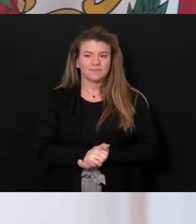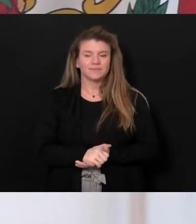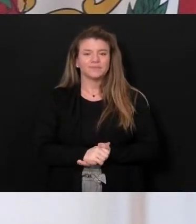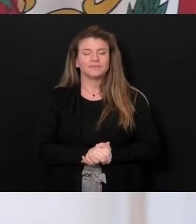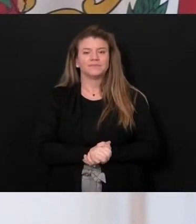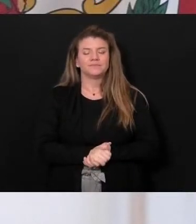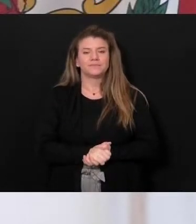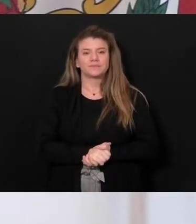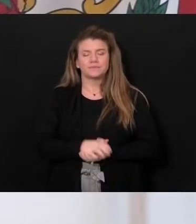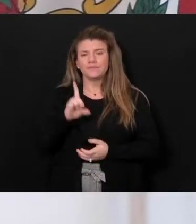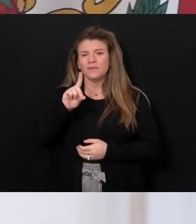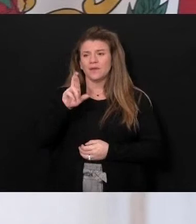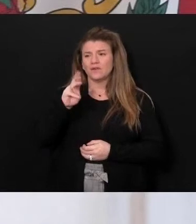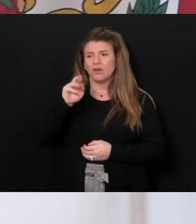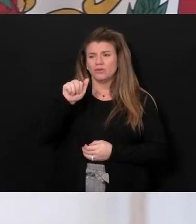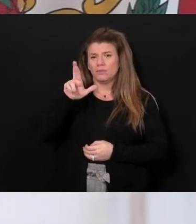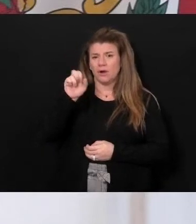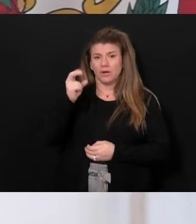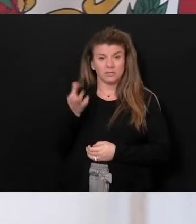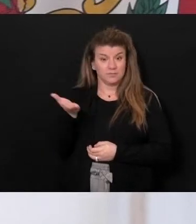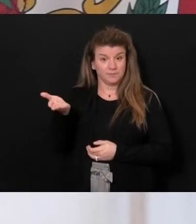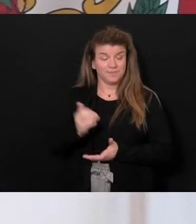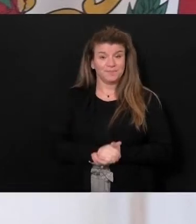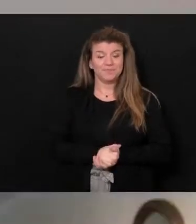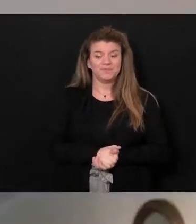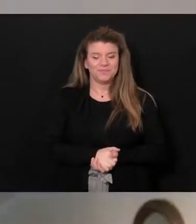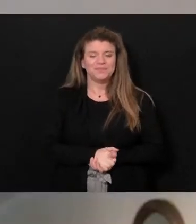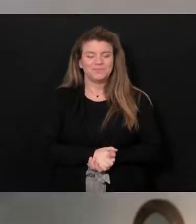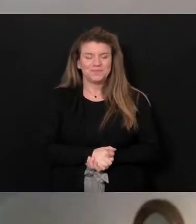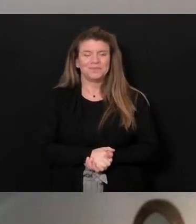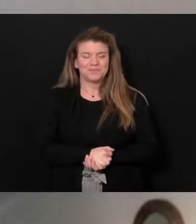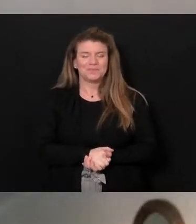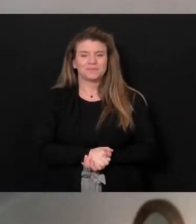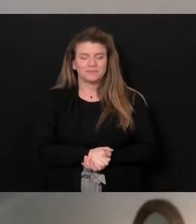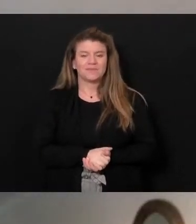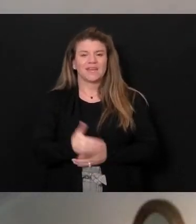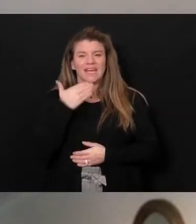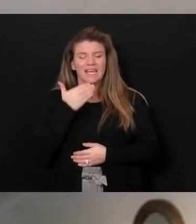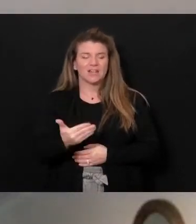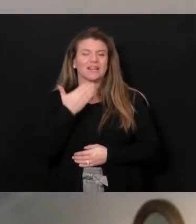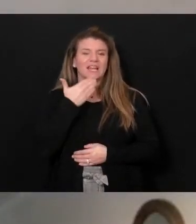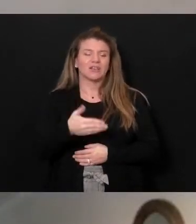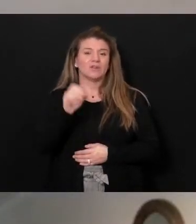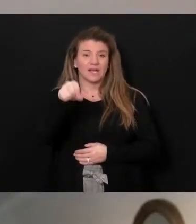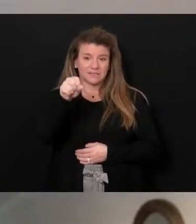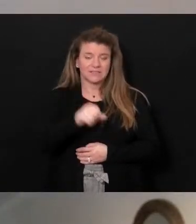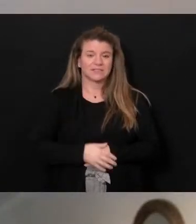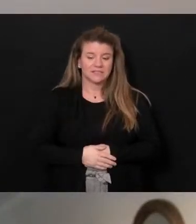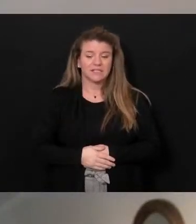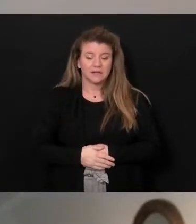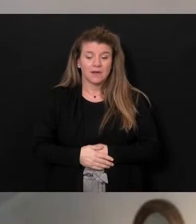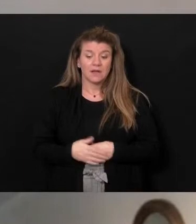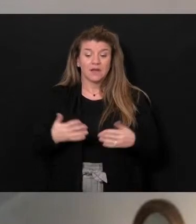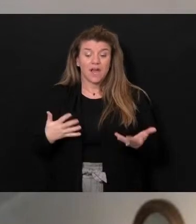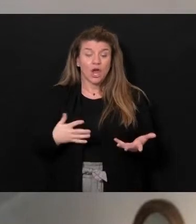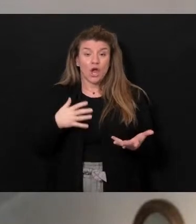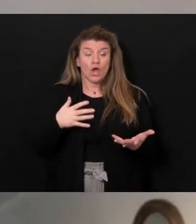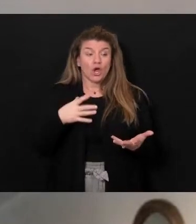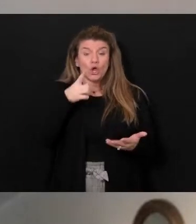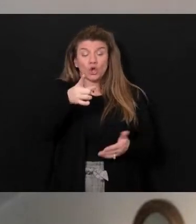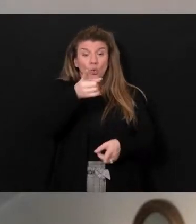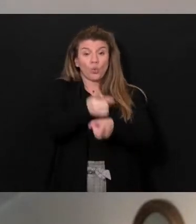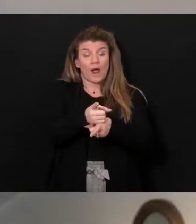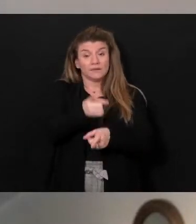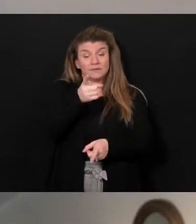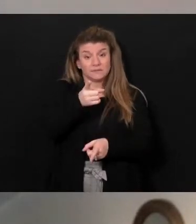Marsh, maybe you can help us there some too. Yes, thanks, Mark, and thank you, Governor. I mean, Mark, you're